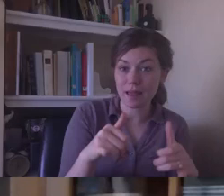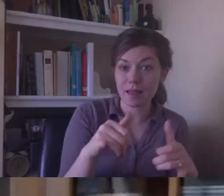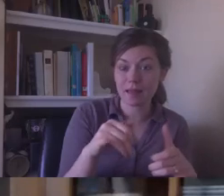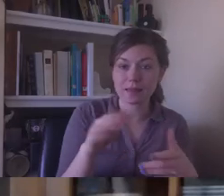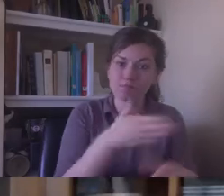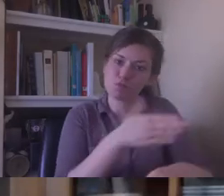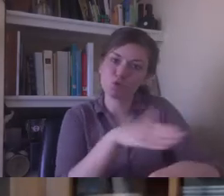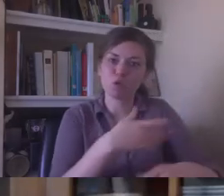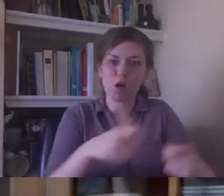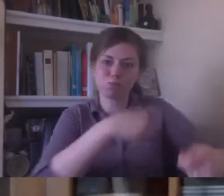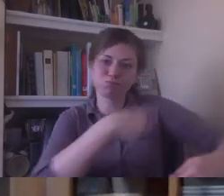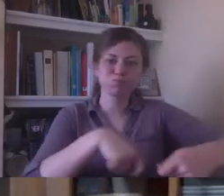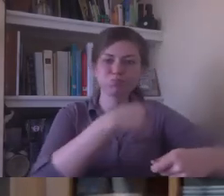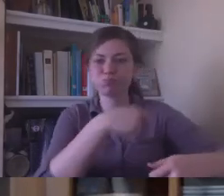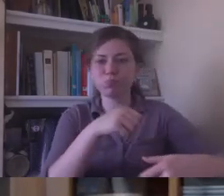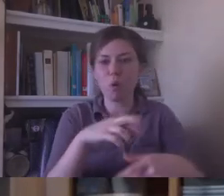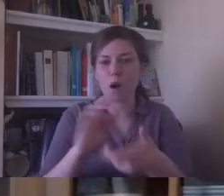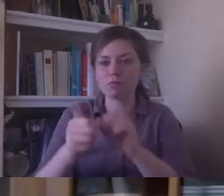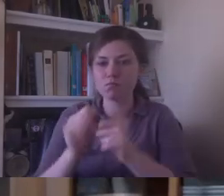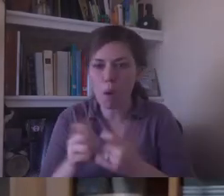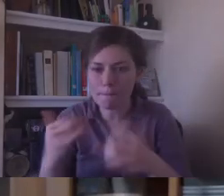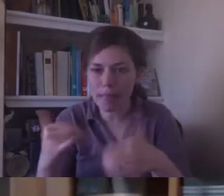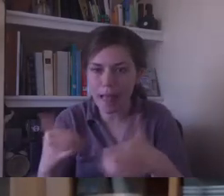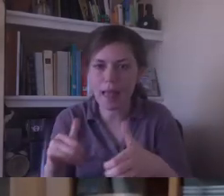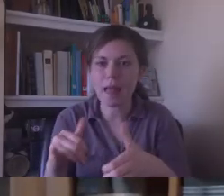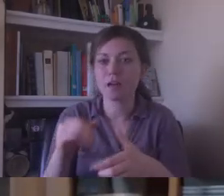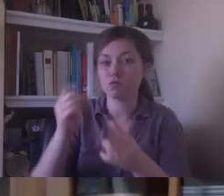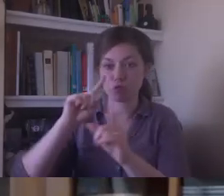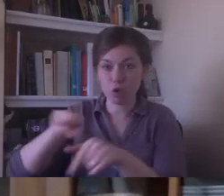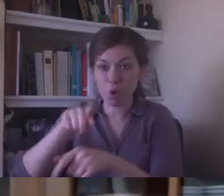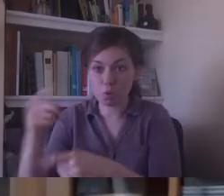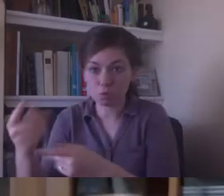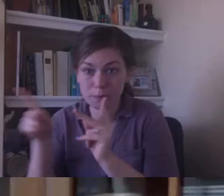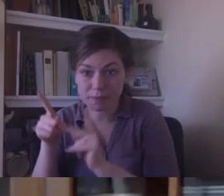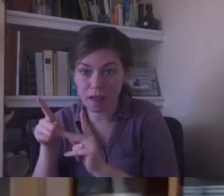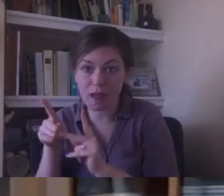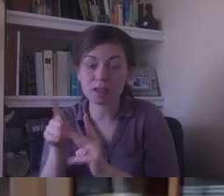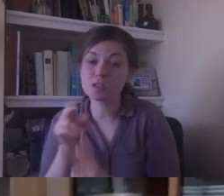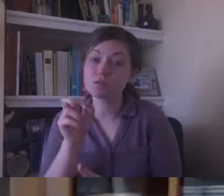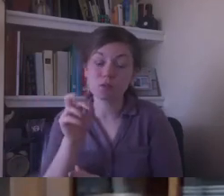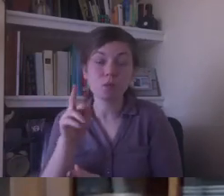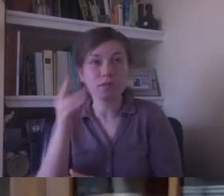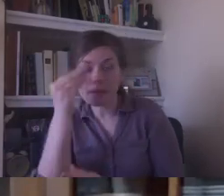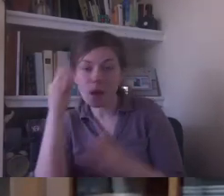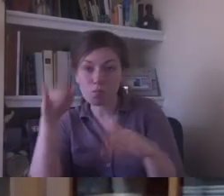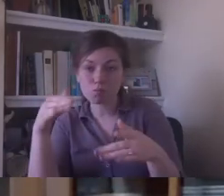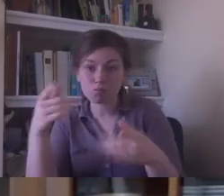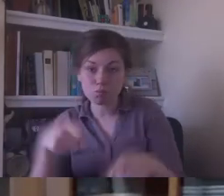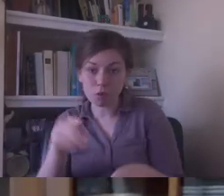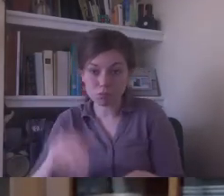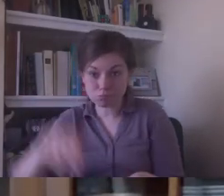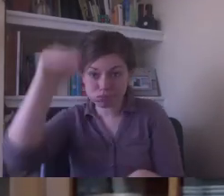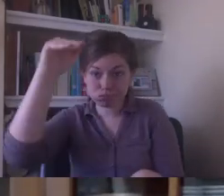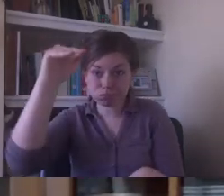instrument, maybe it's to play a sport, maybe it's to go somewhere or do something, or do thinking way in the future about when you grow up. So